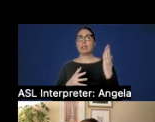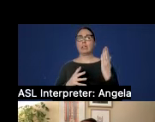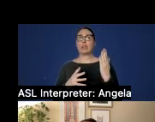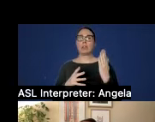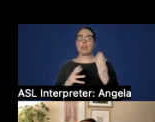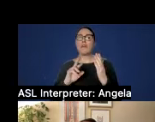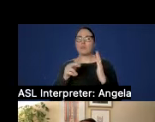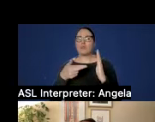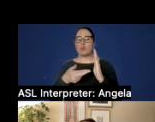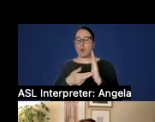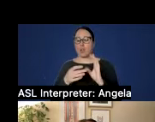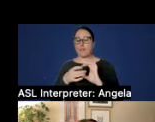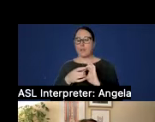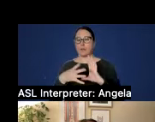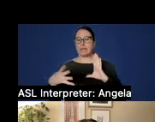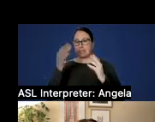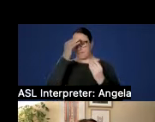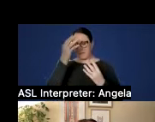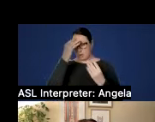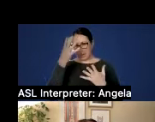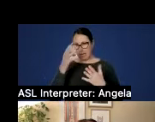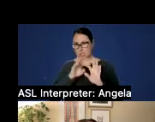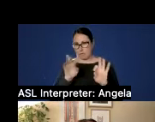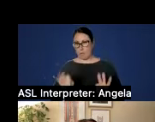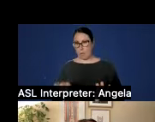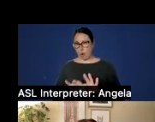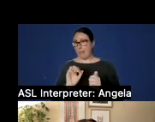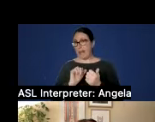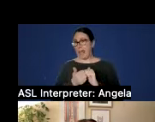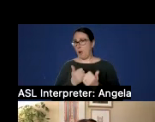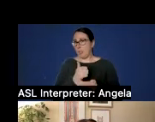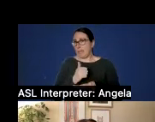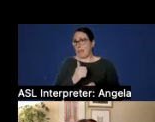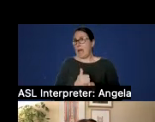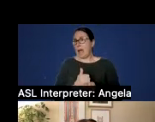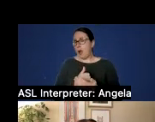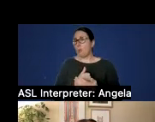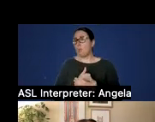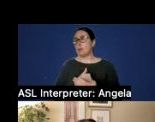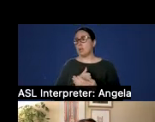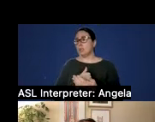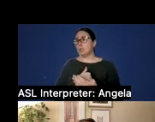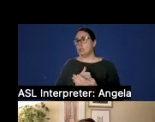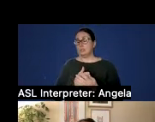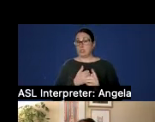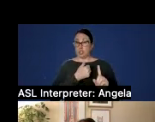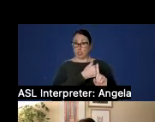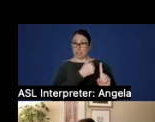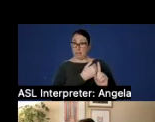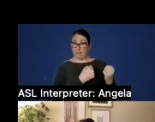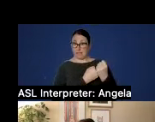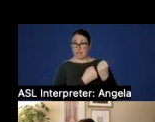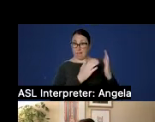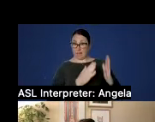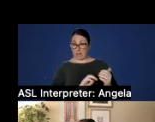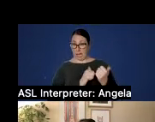information and how that can help you perhaps advocate and help your